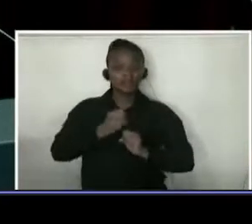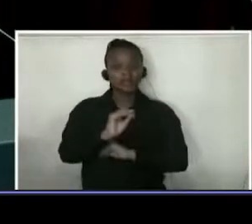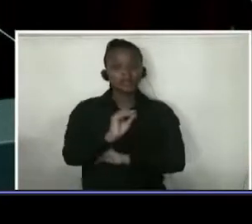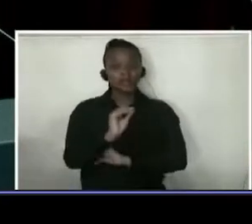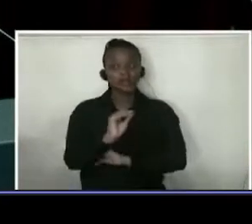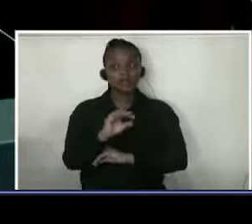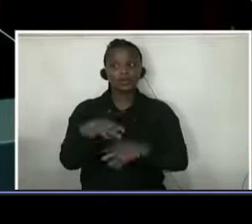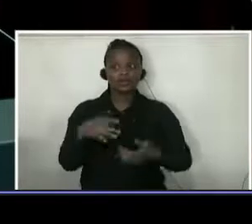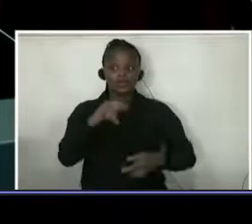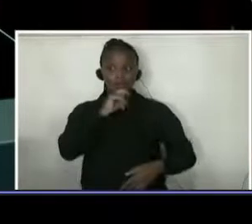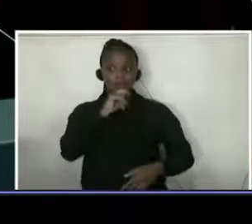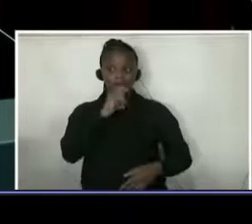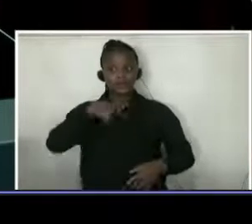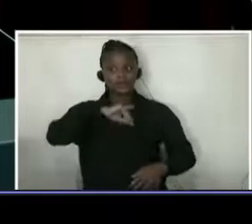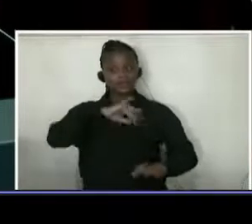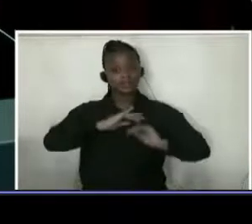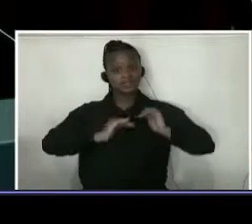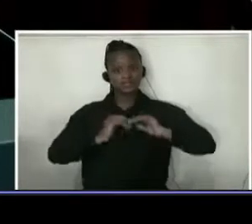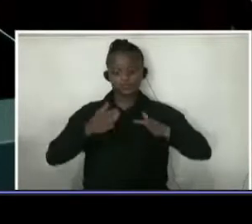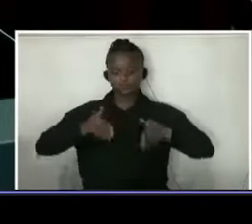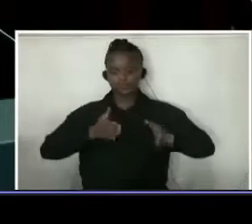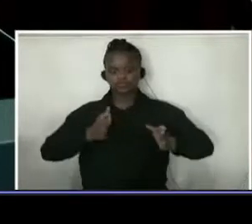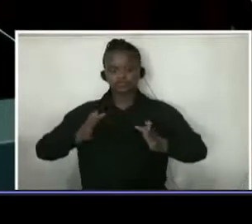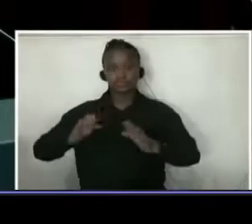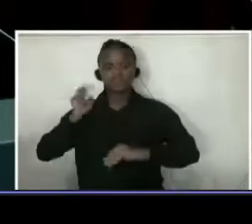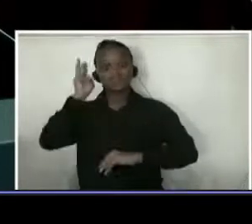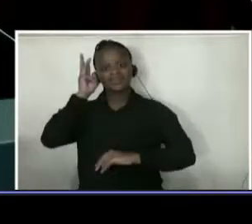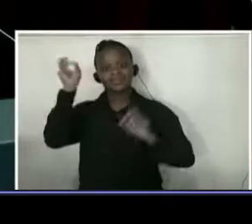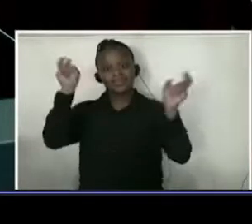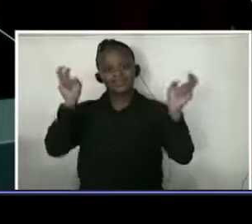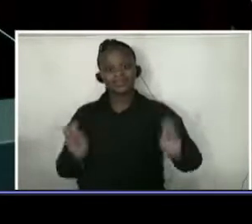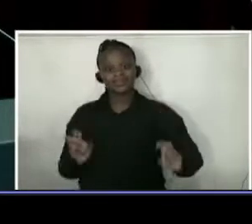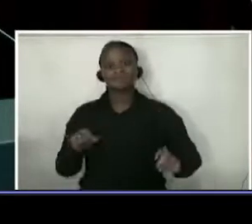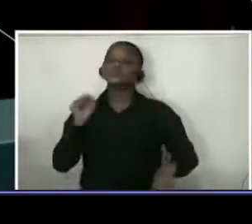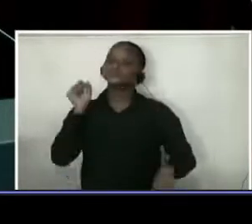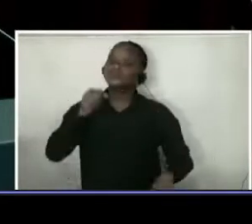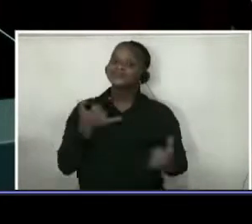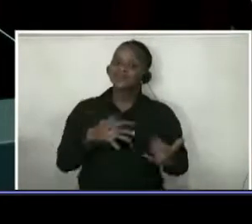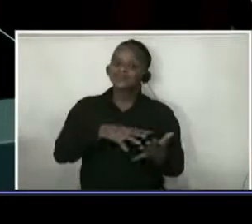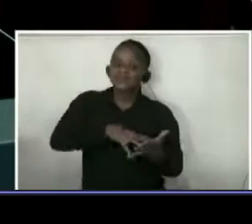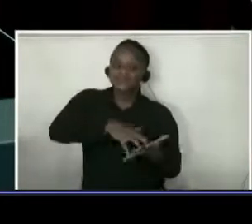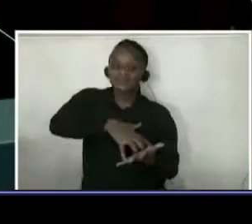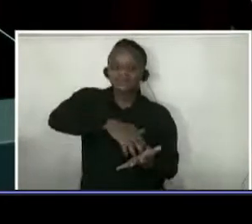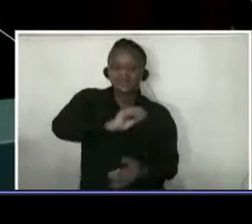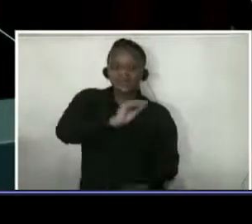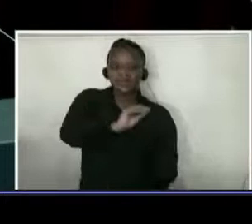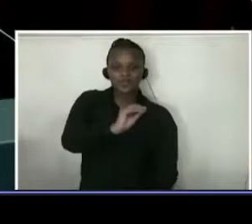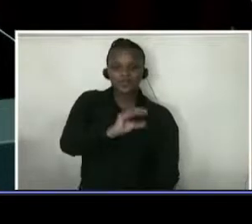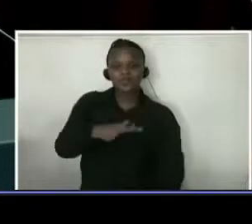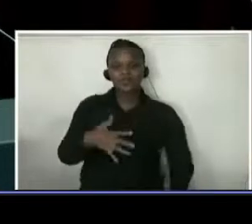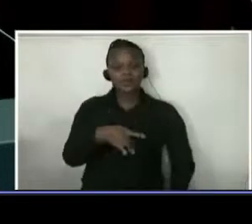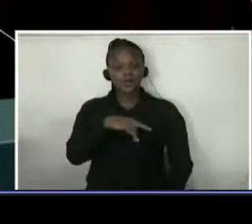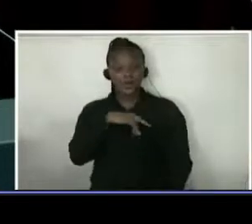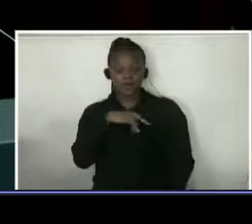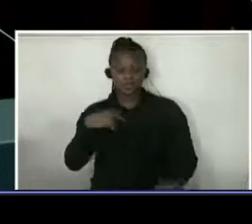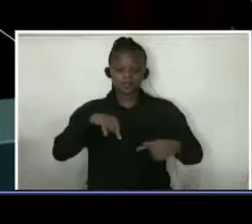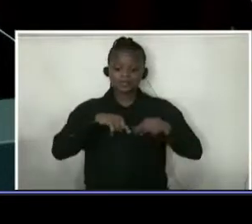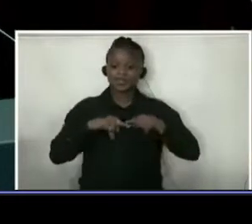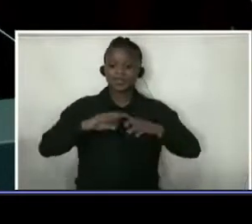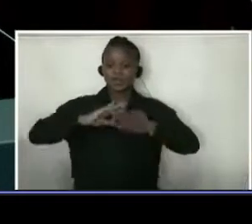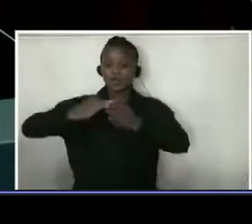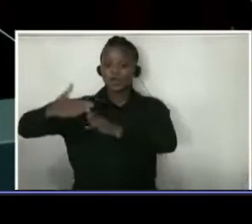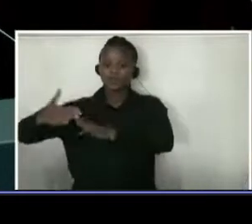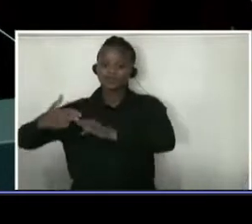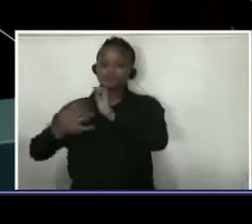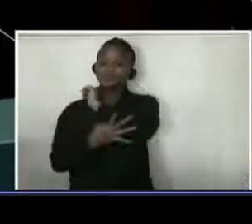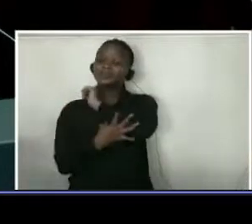and collapsing. Service delivery is being neglected and compromised. Our poor, disadvantageous, needy communities are